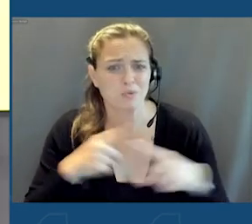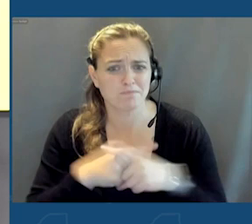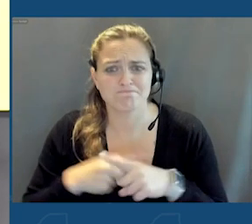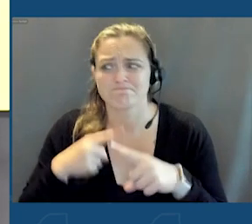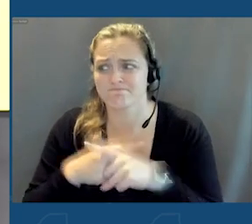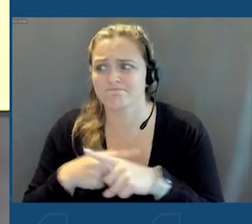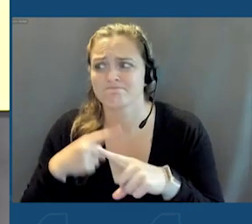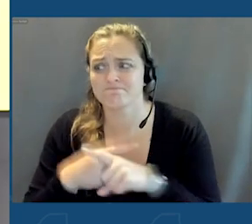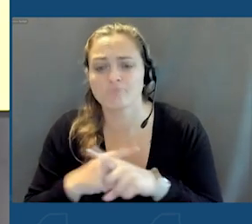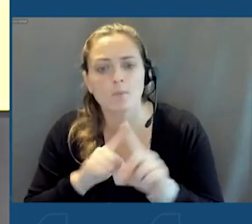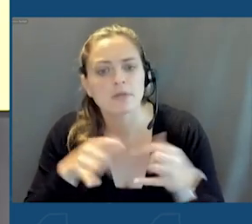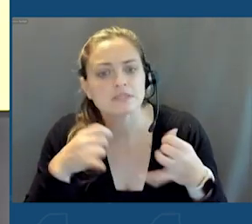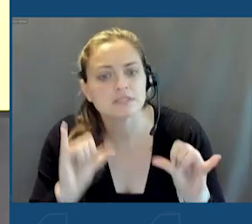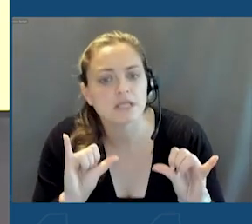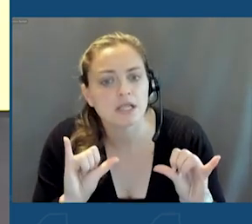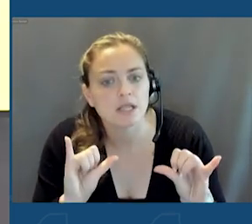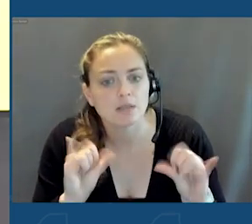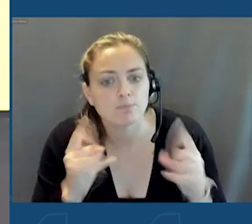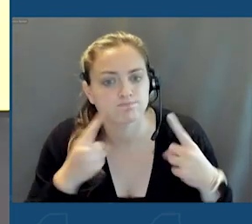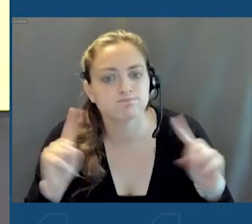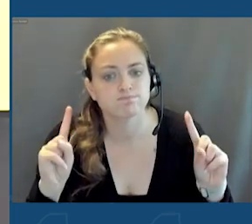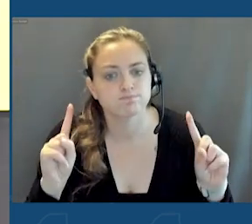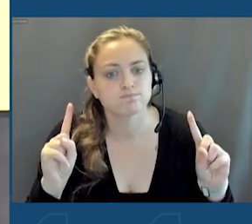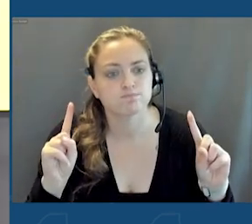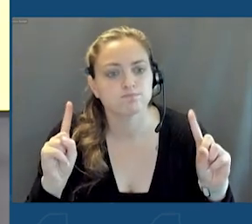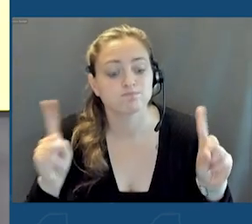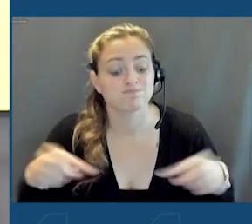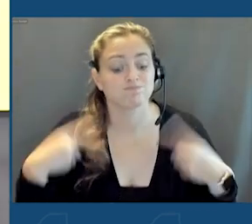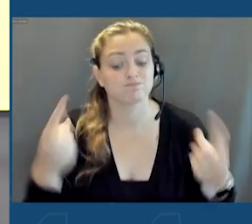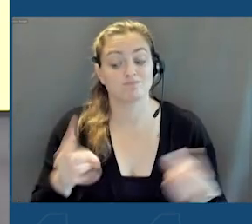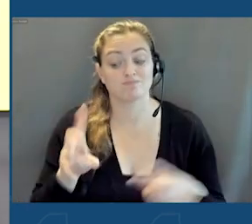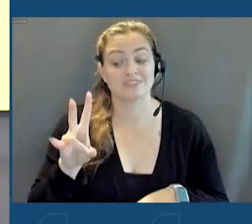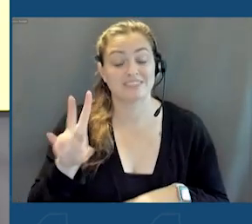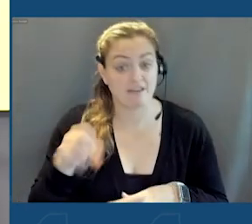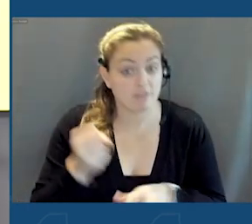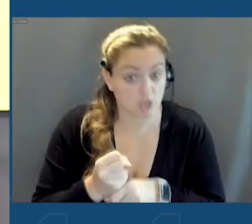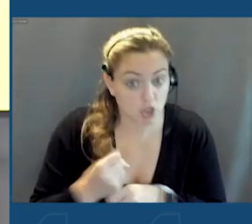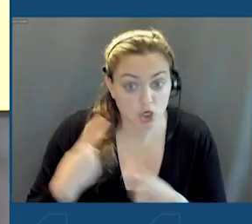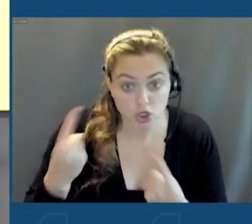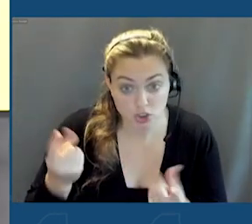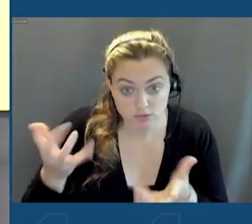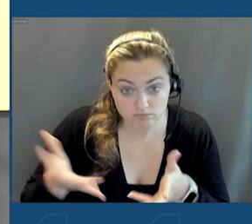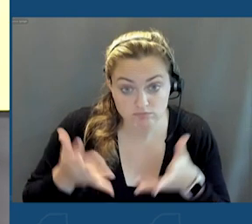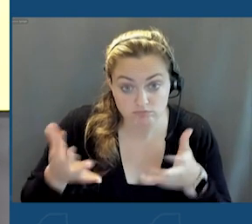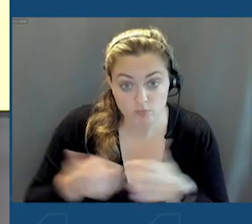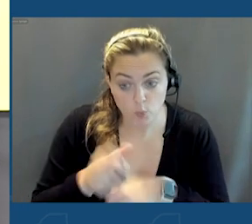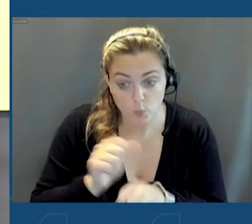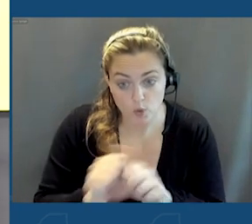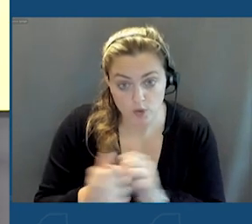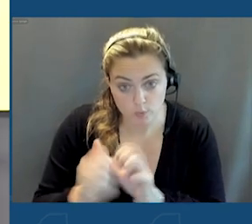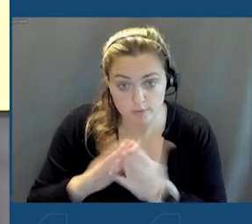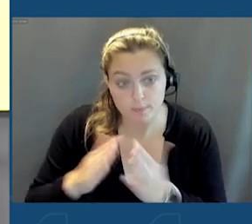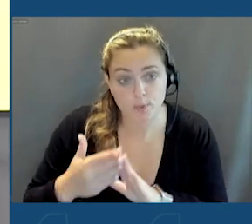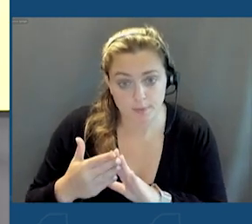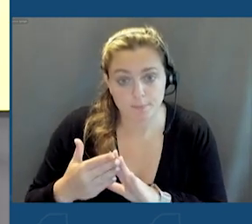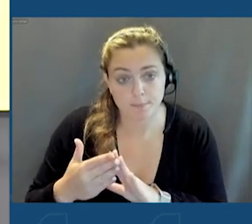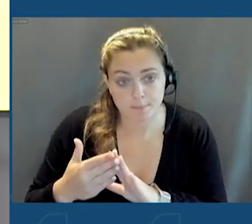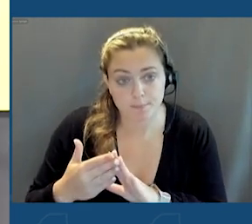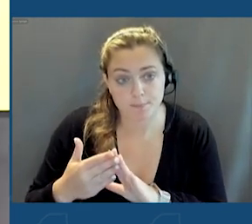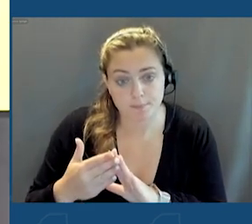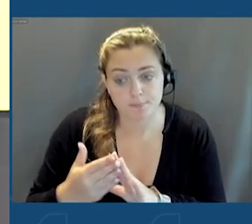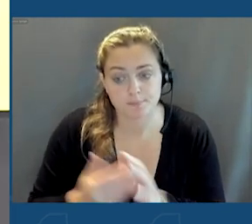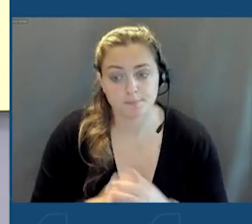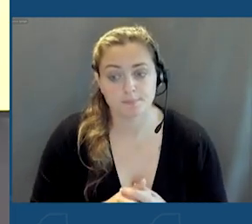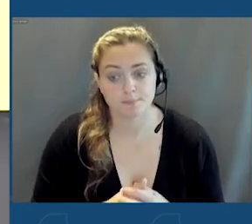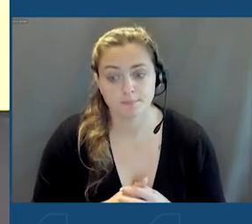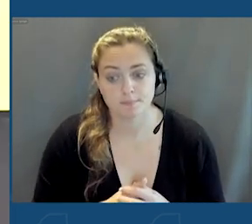persevered. And this facility has been here for over 70 years, serving this community. And it's